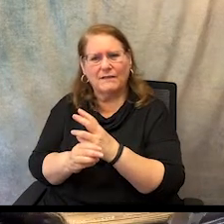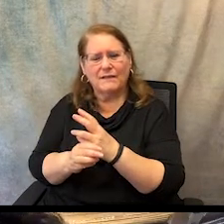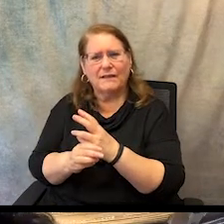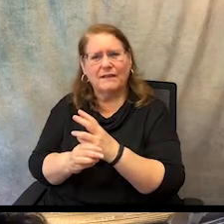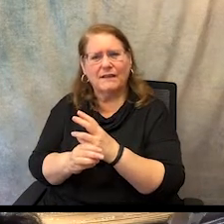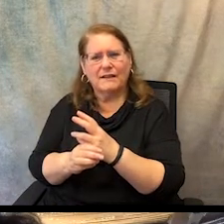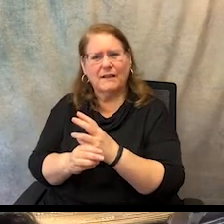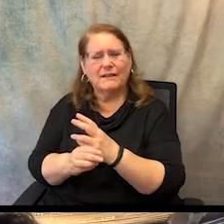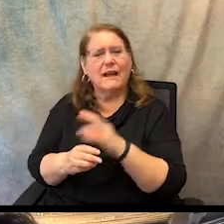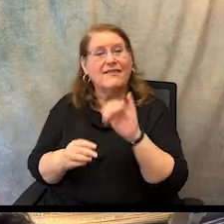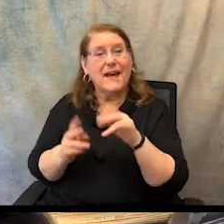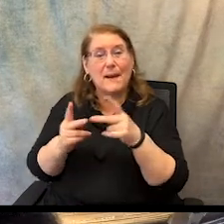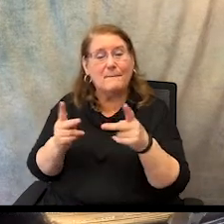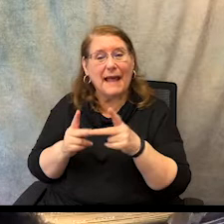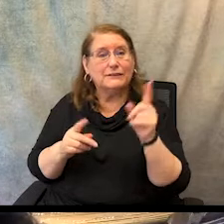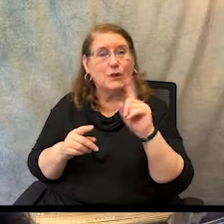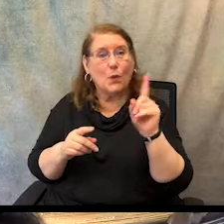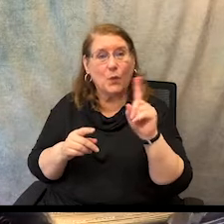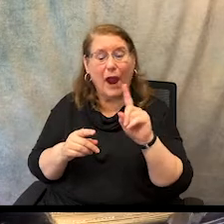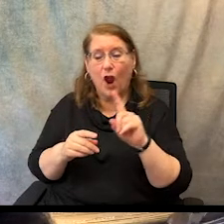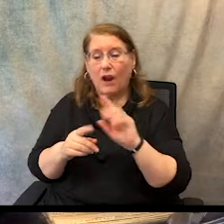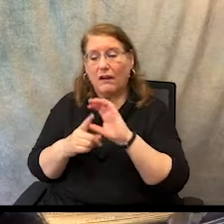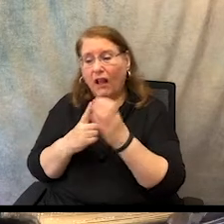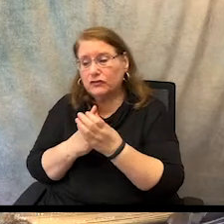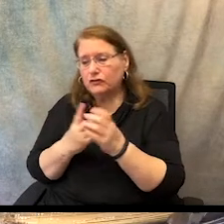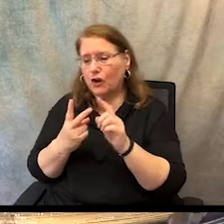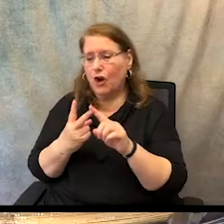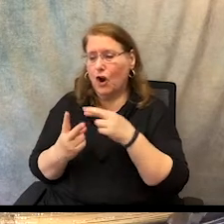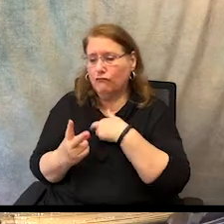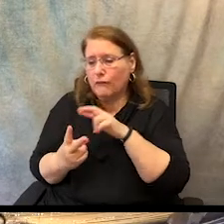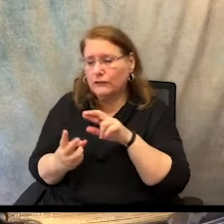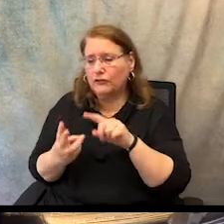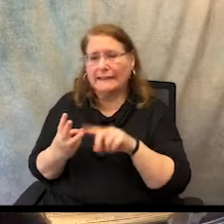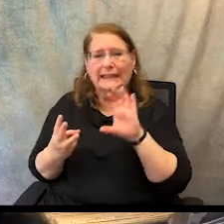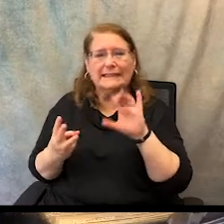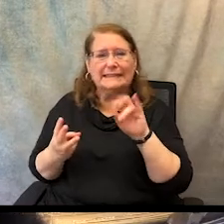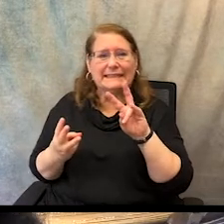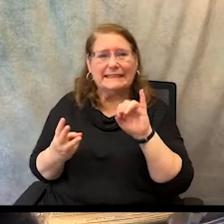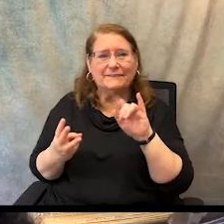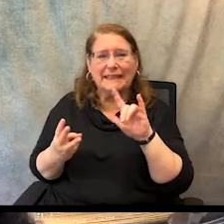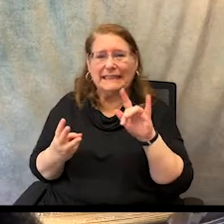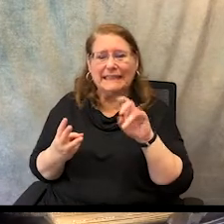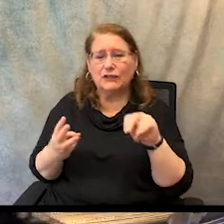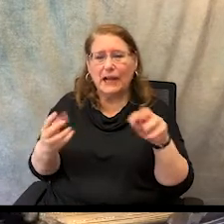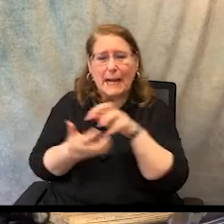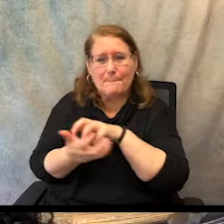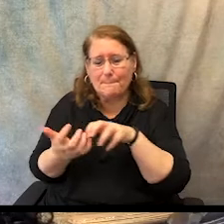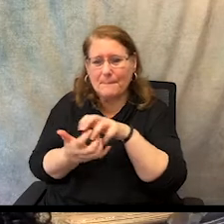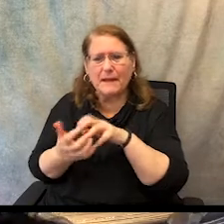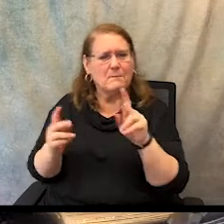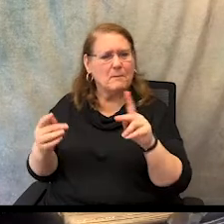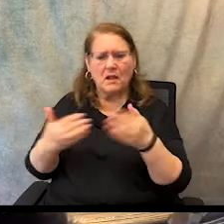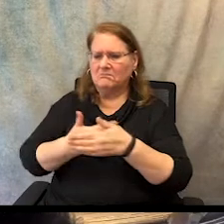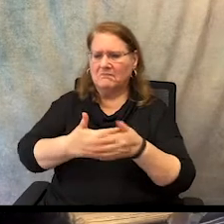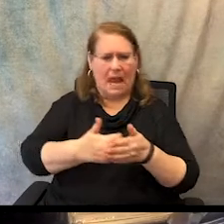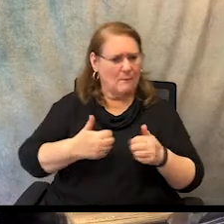place where culture and religions and civilization was mixed together. People were living together.